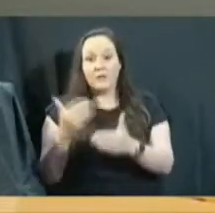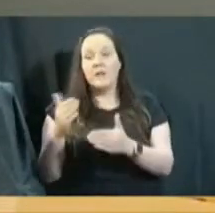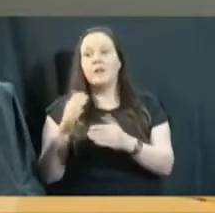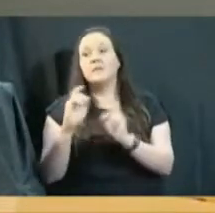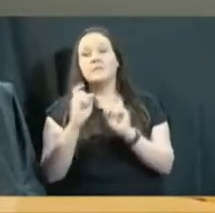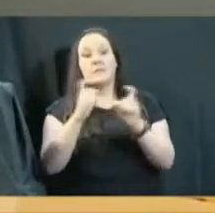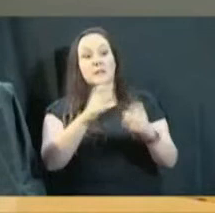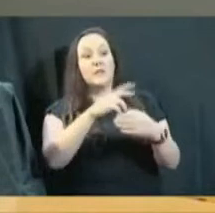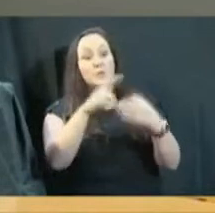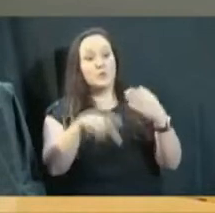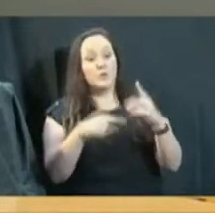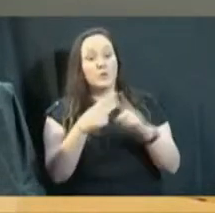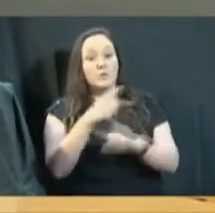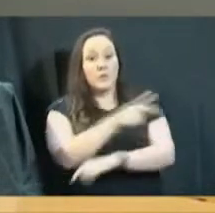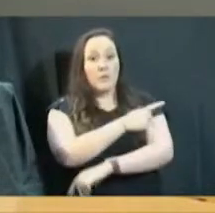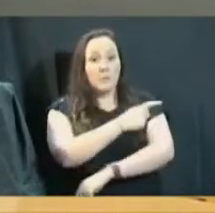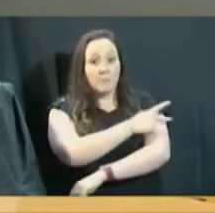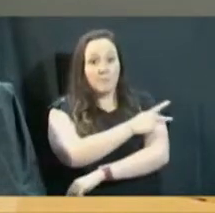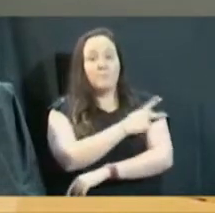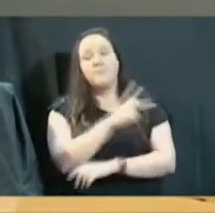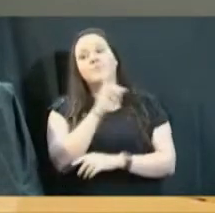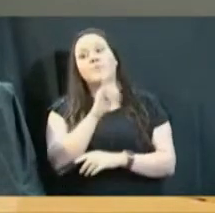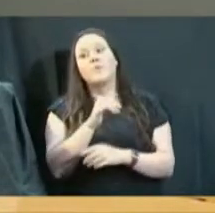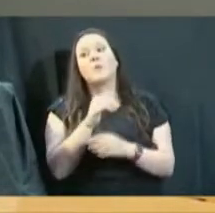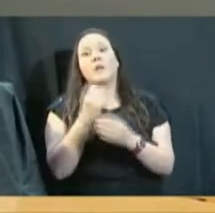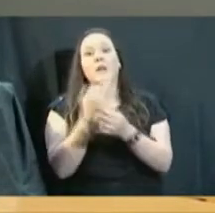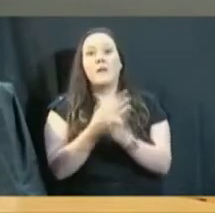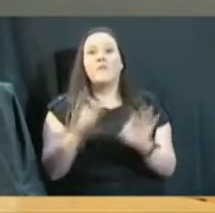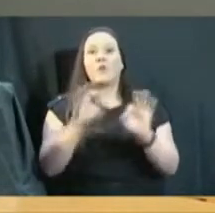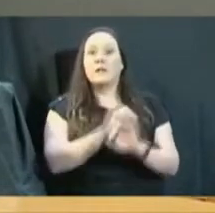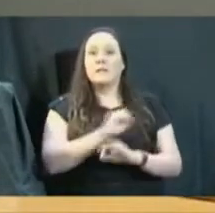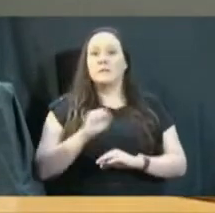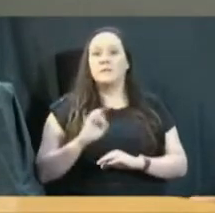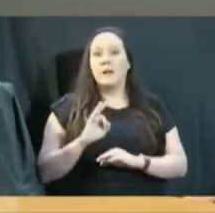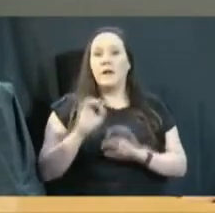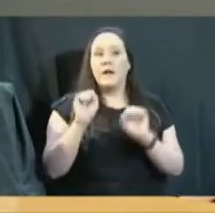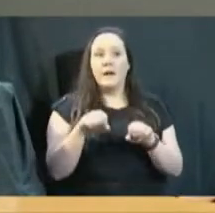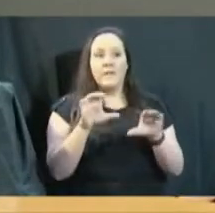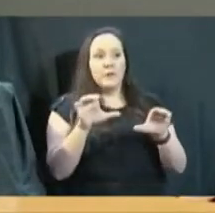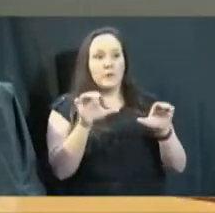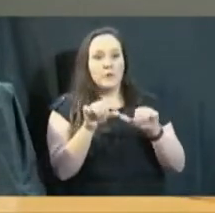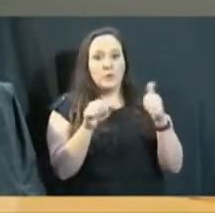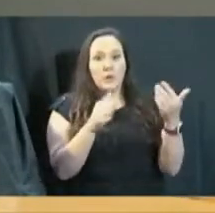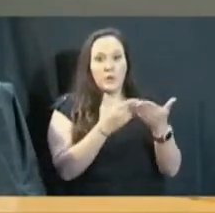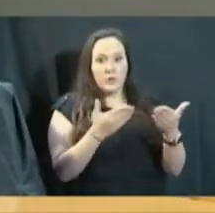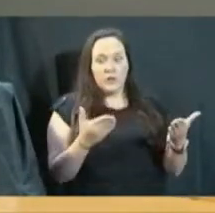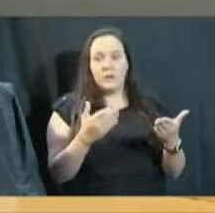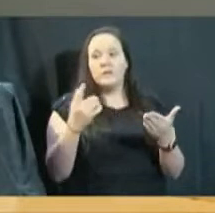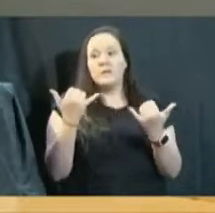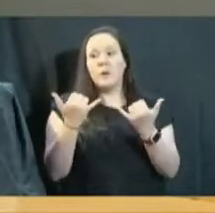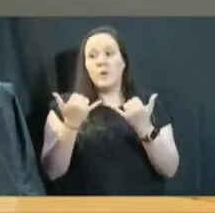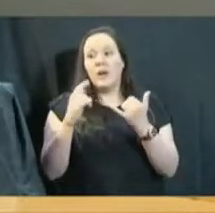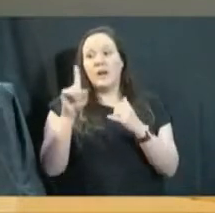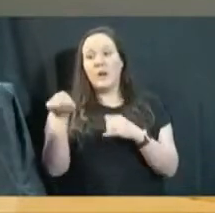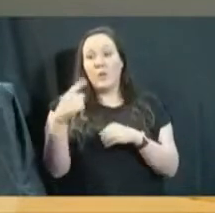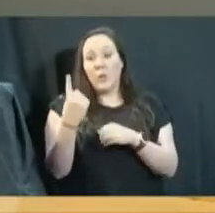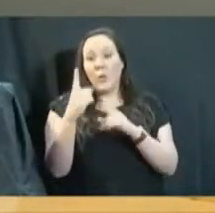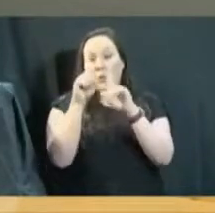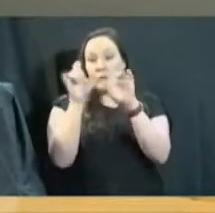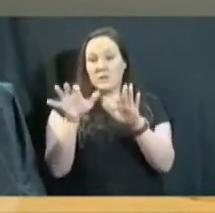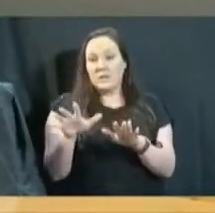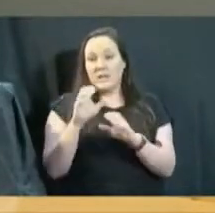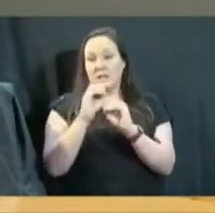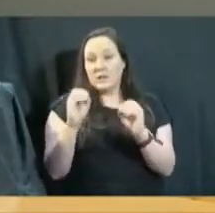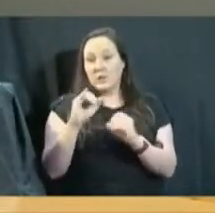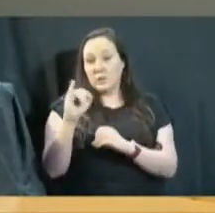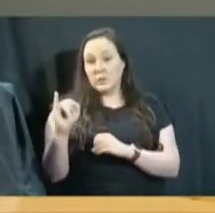the patients. So this really frees up a lot of our staff. They currently are testing only the uninsured, but are